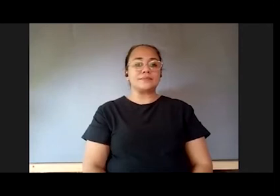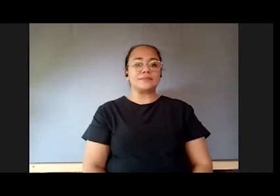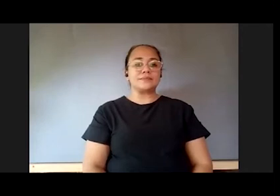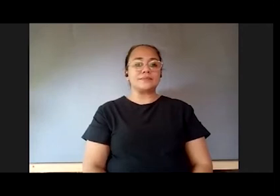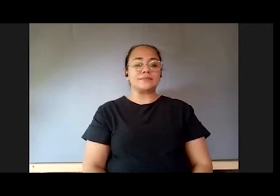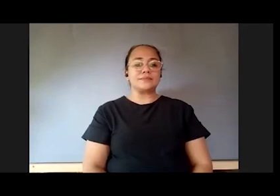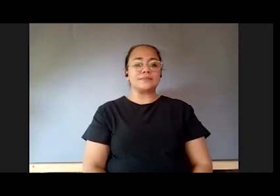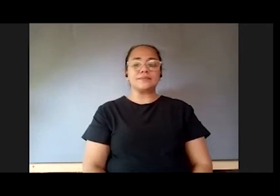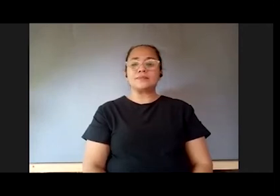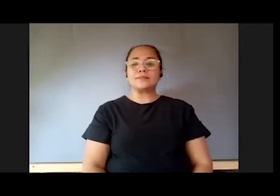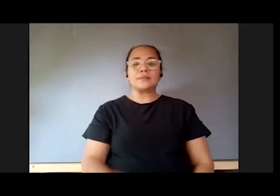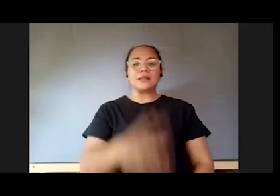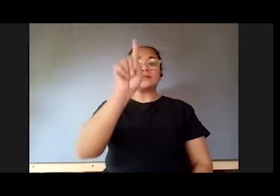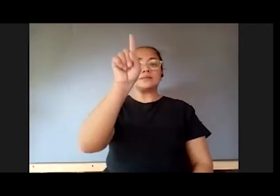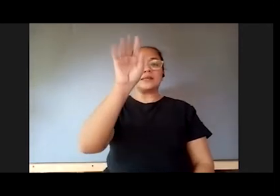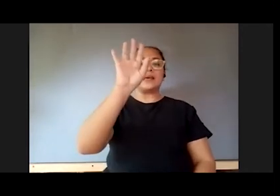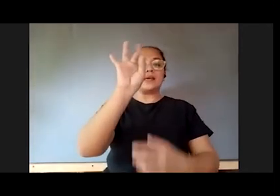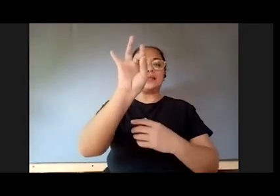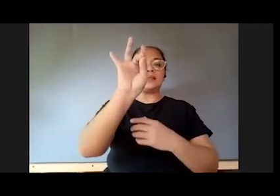Go back up to number 8.